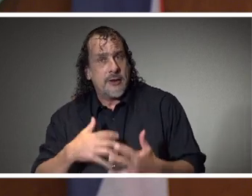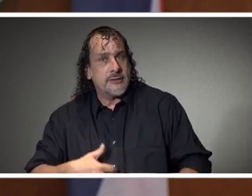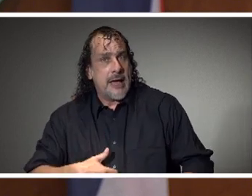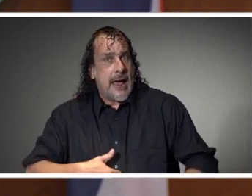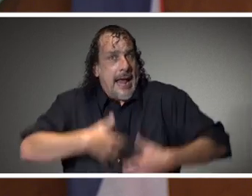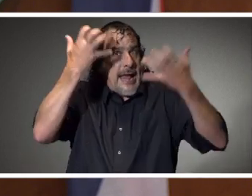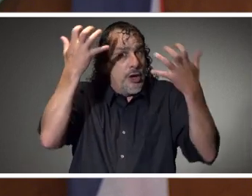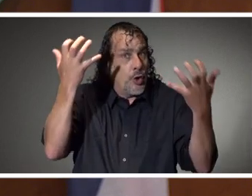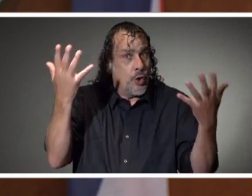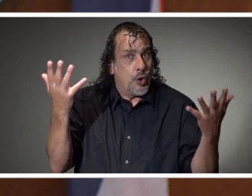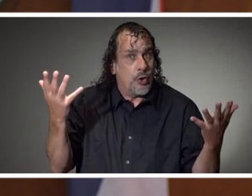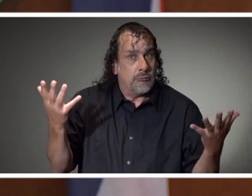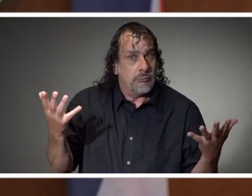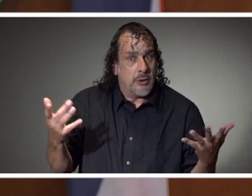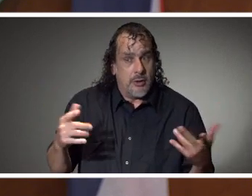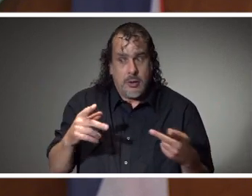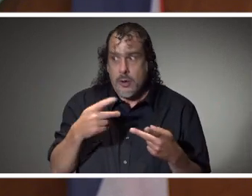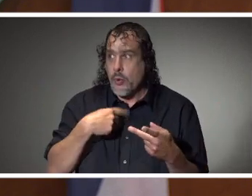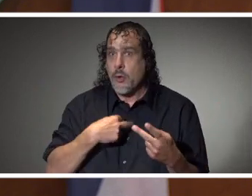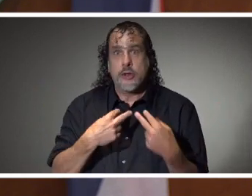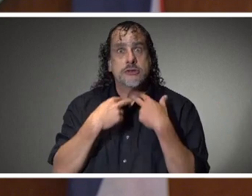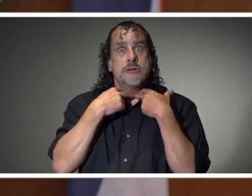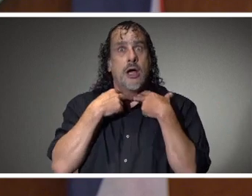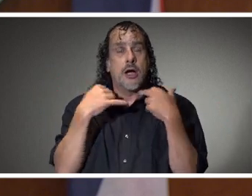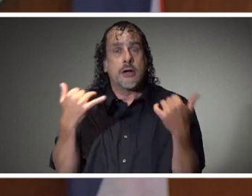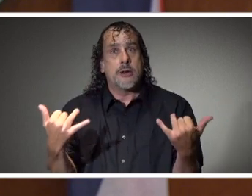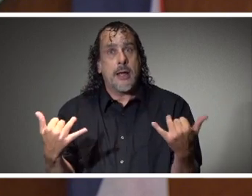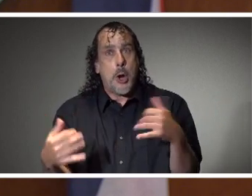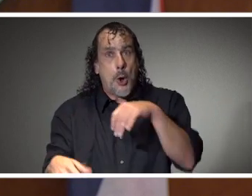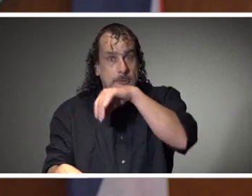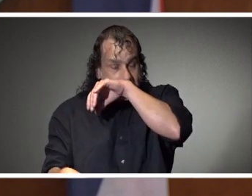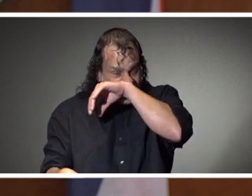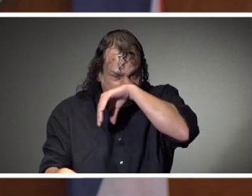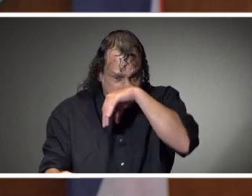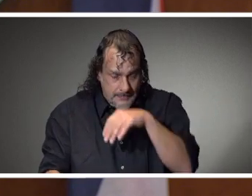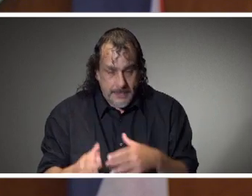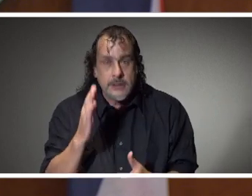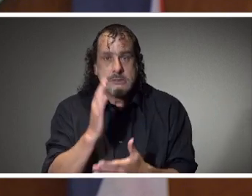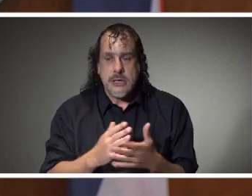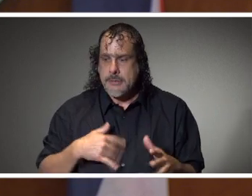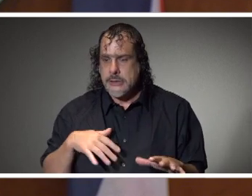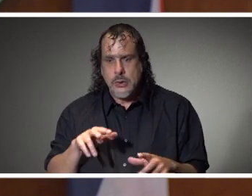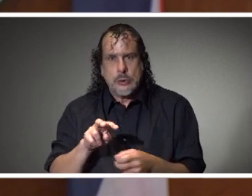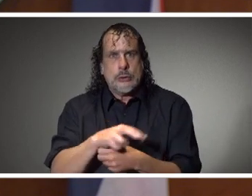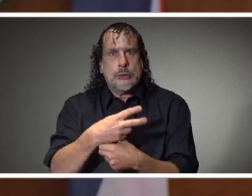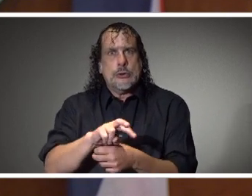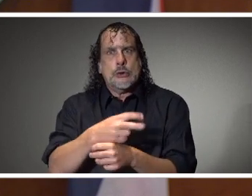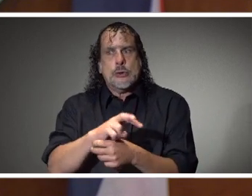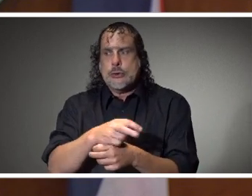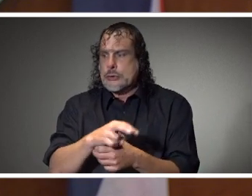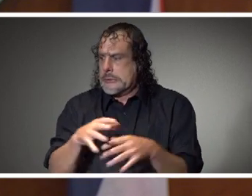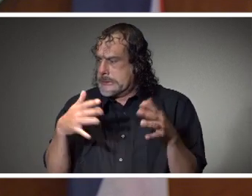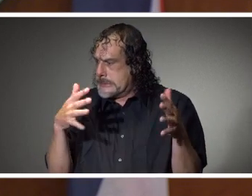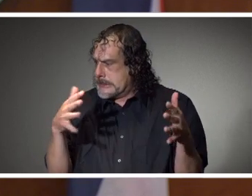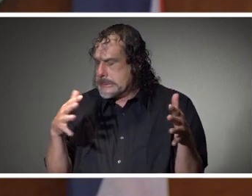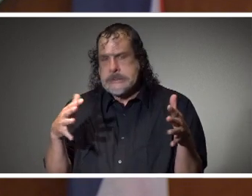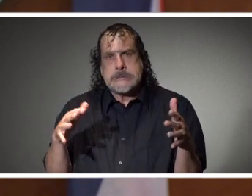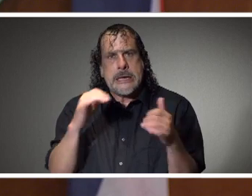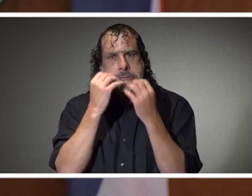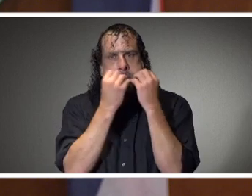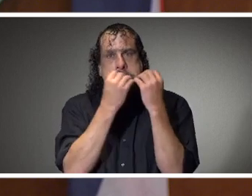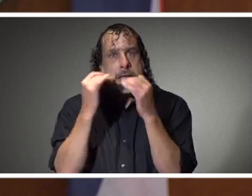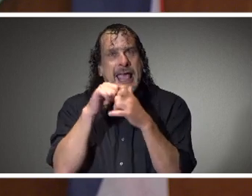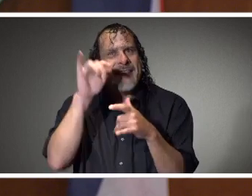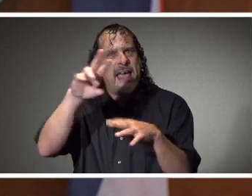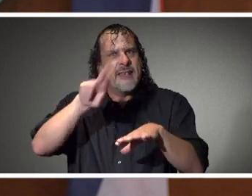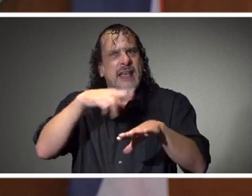the place we find ourselves in. Some of it is restlessness and anxiety that is natural when we